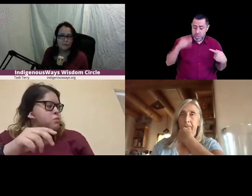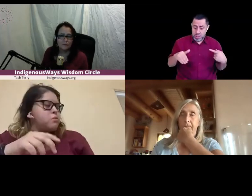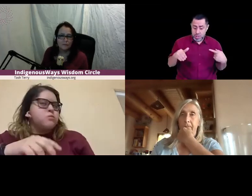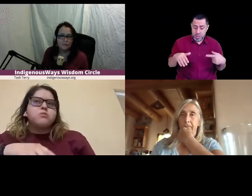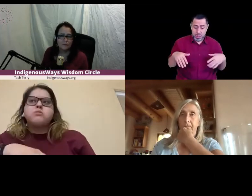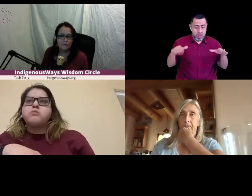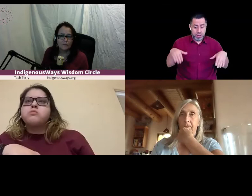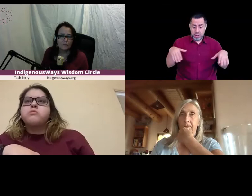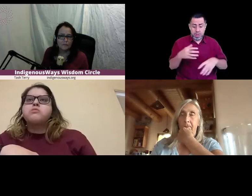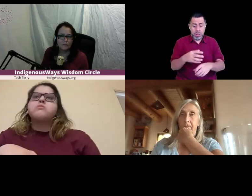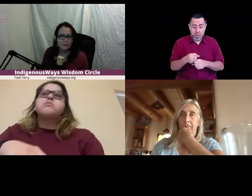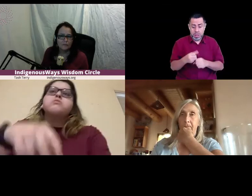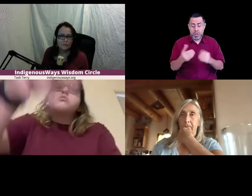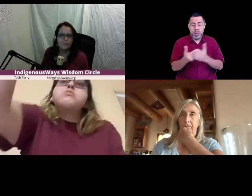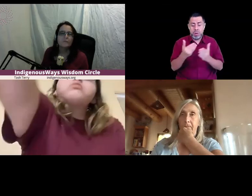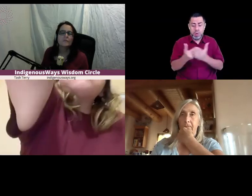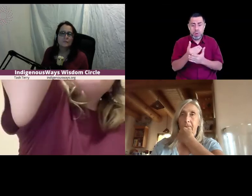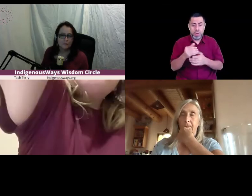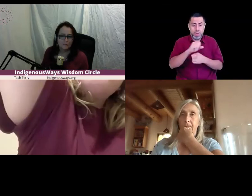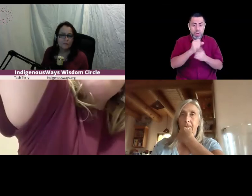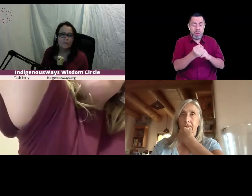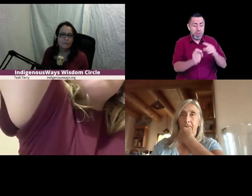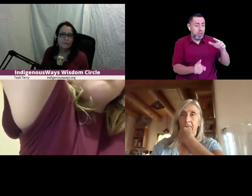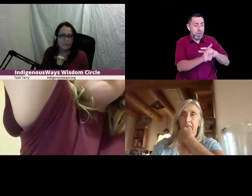referral on a new case.